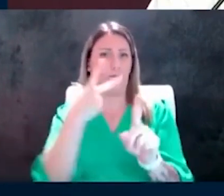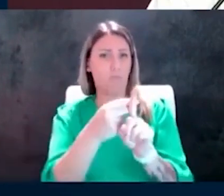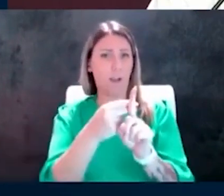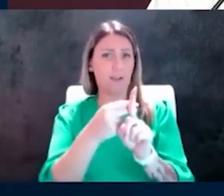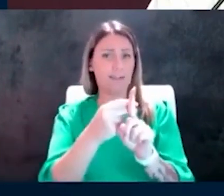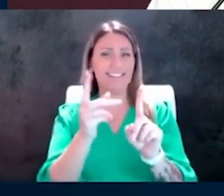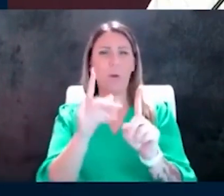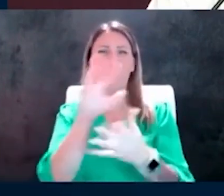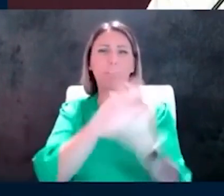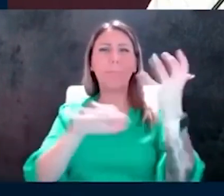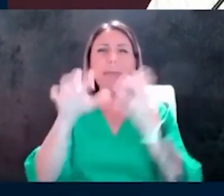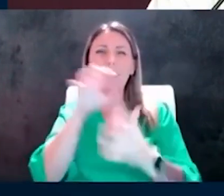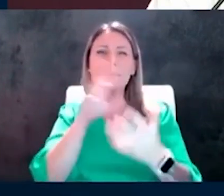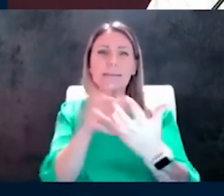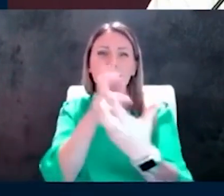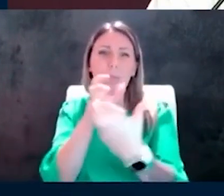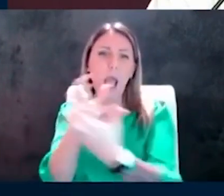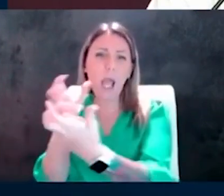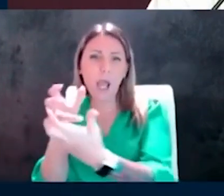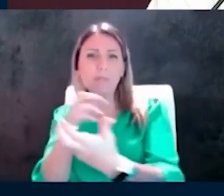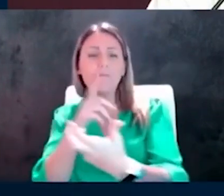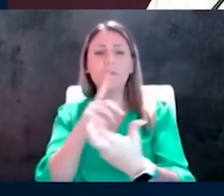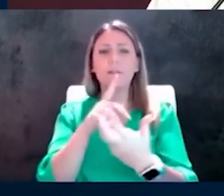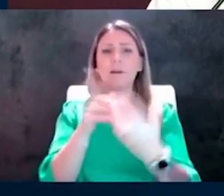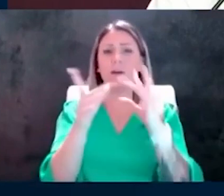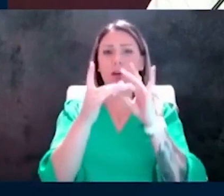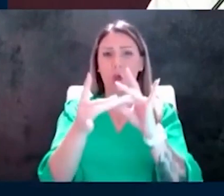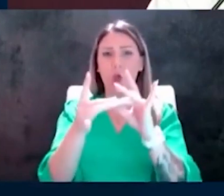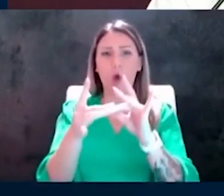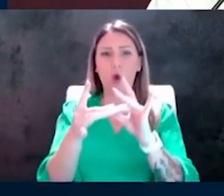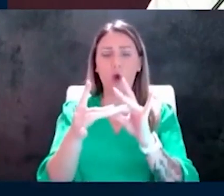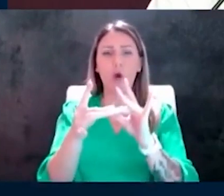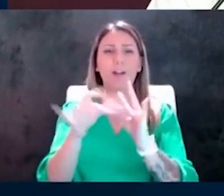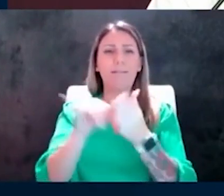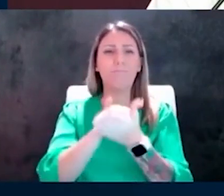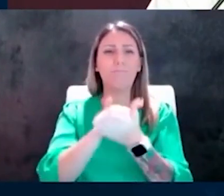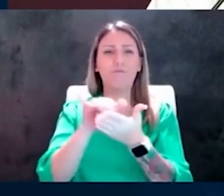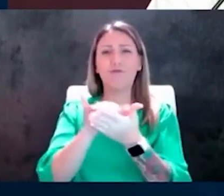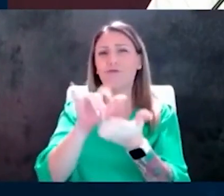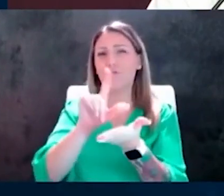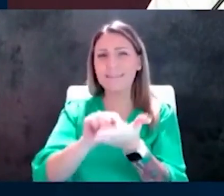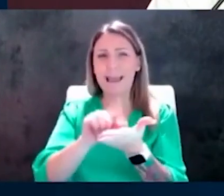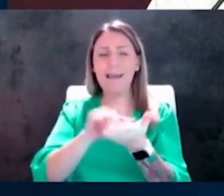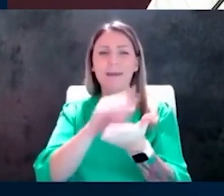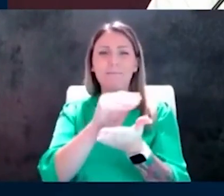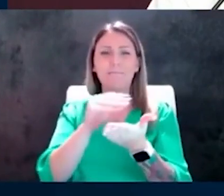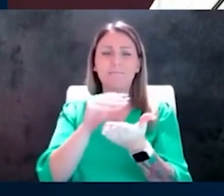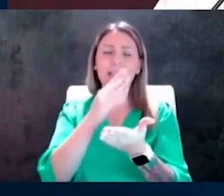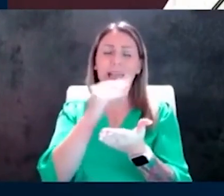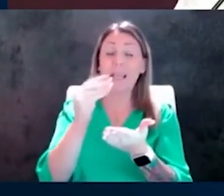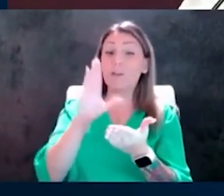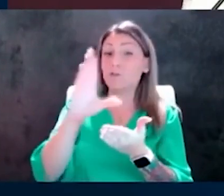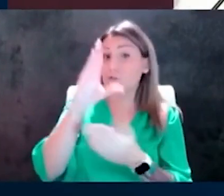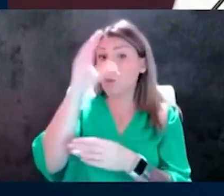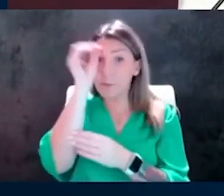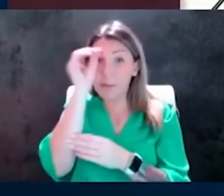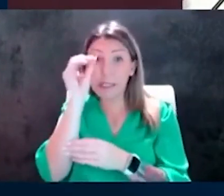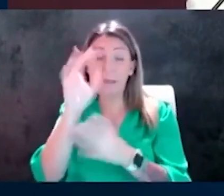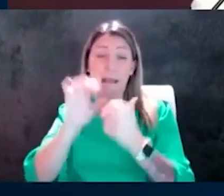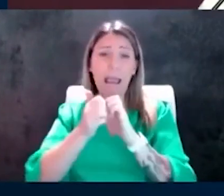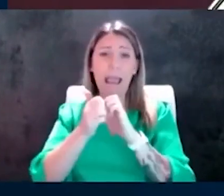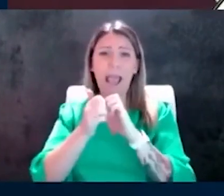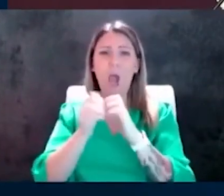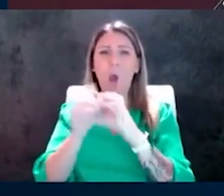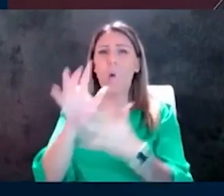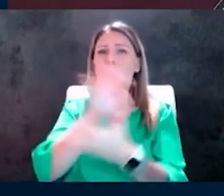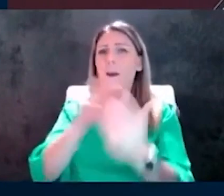is according to the New York Times. Have you read this report? And in your opinion, how would the mix and match benefit